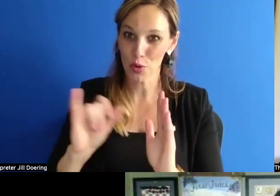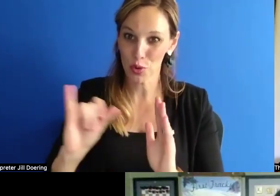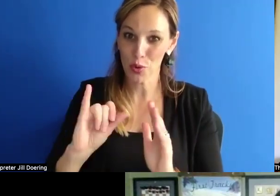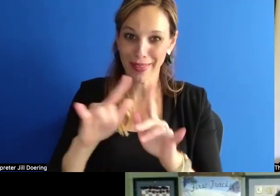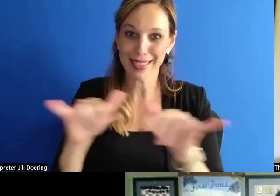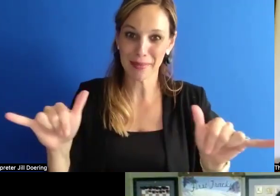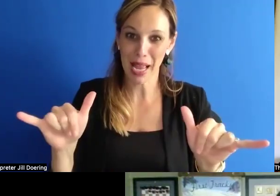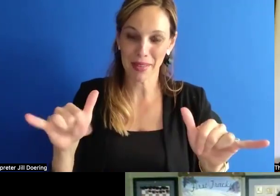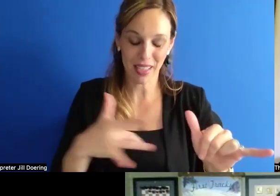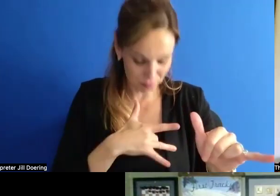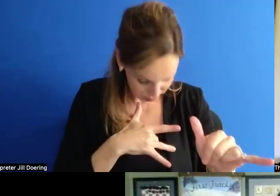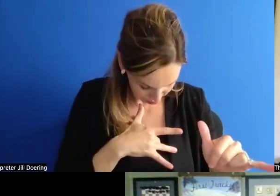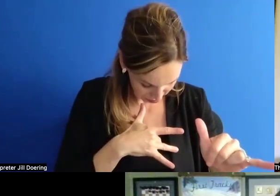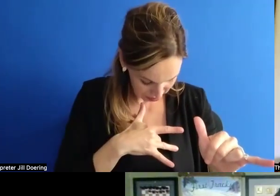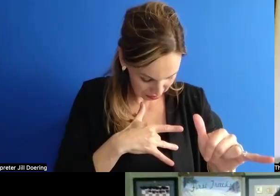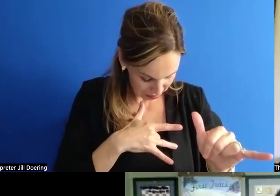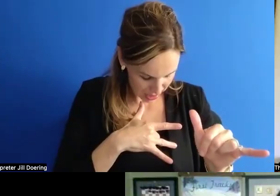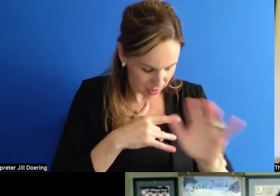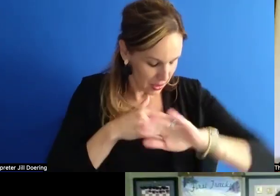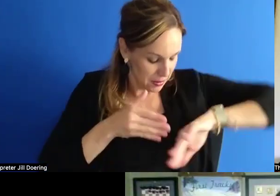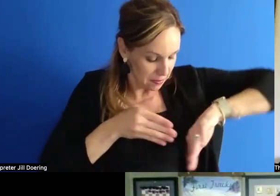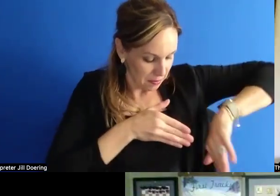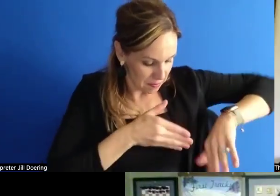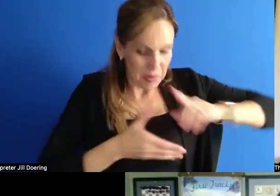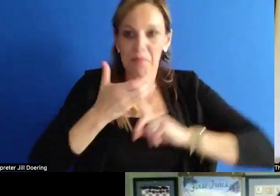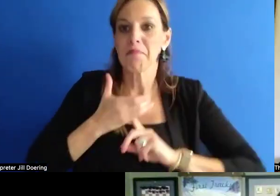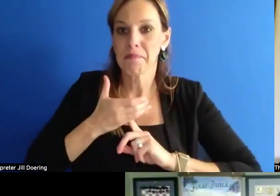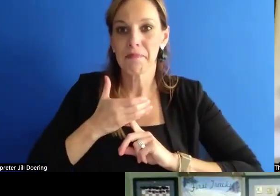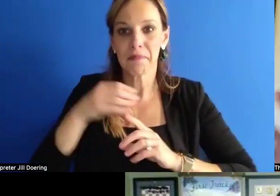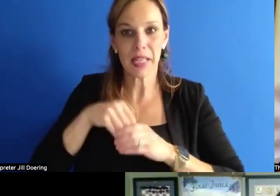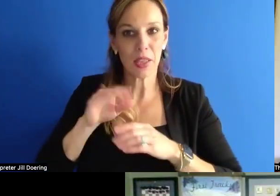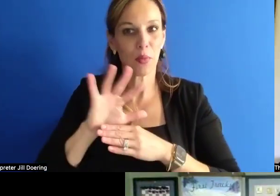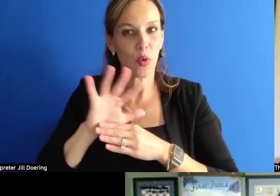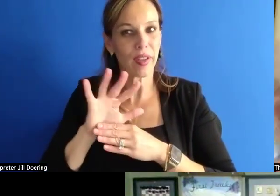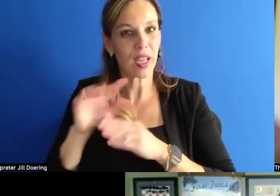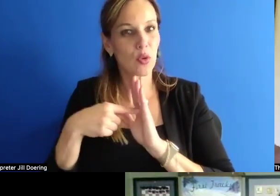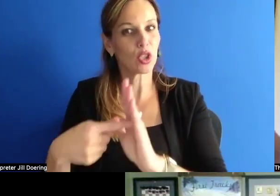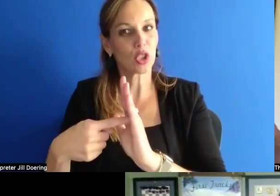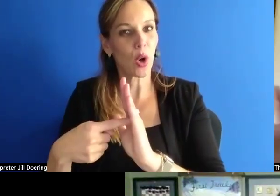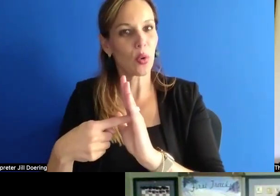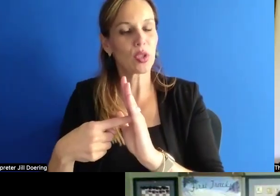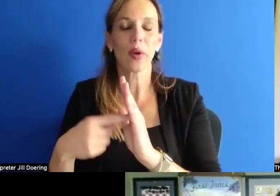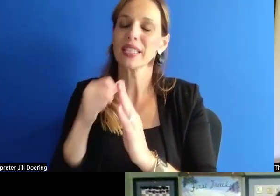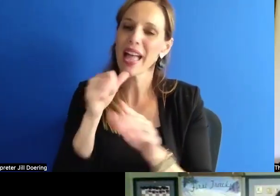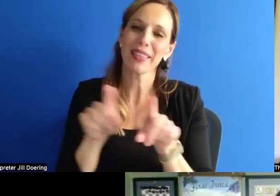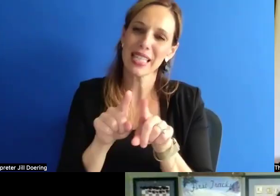the emotion and you're getting it all out in the movie, even though it's not the same, but it shows